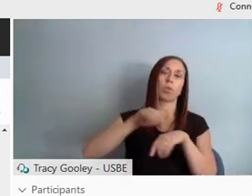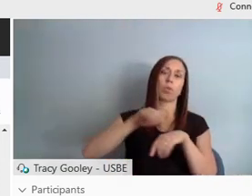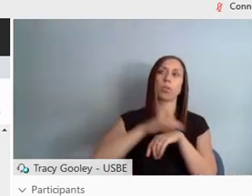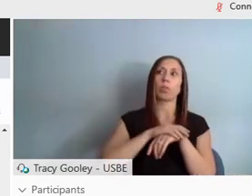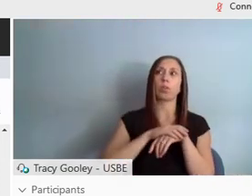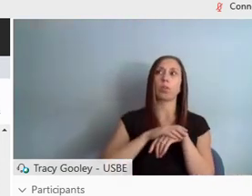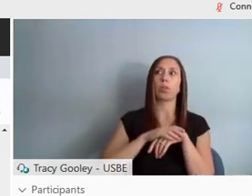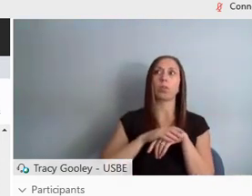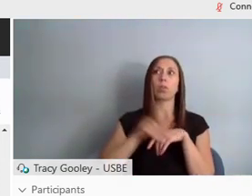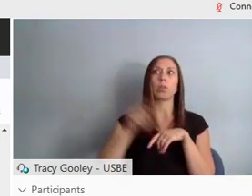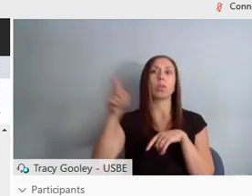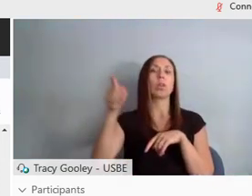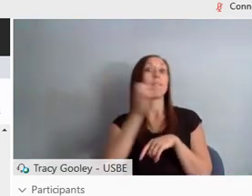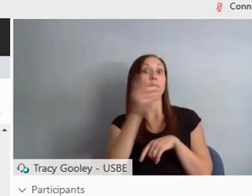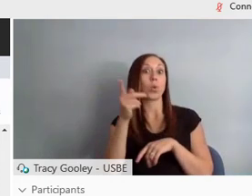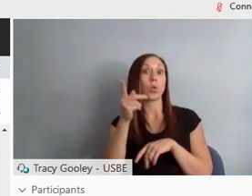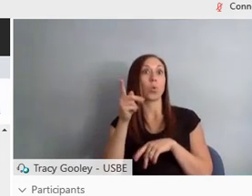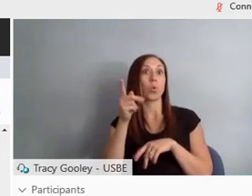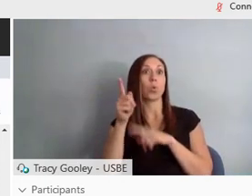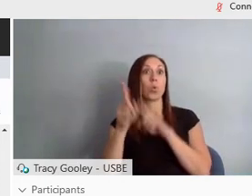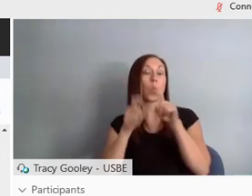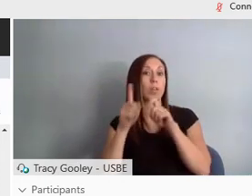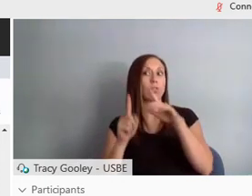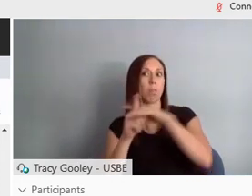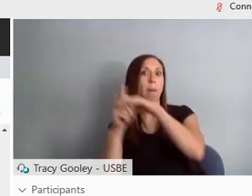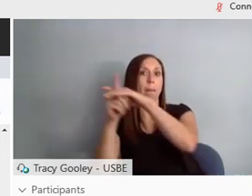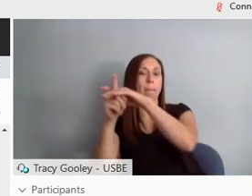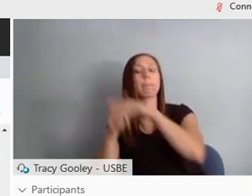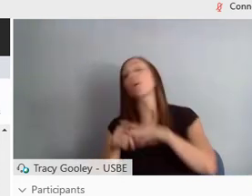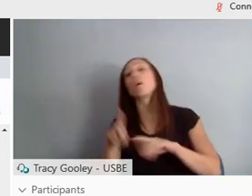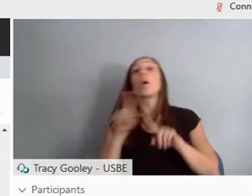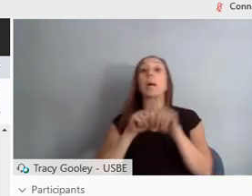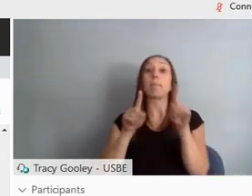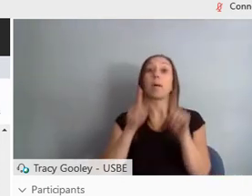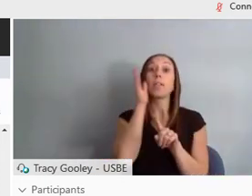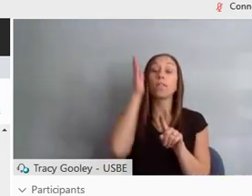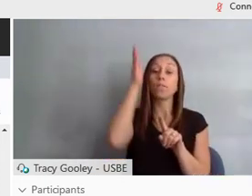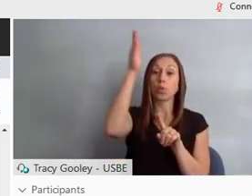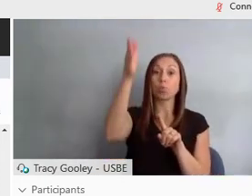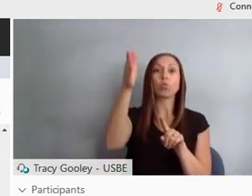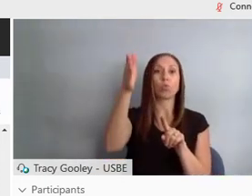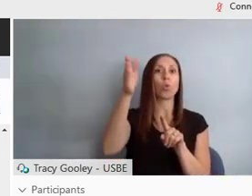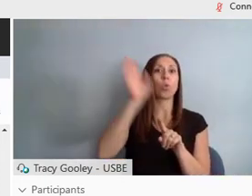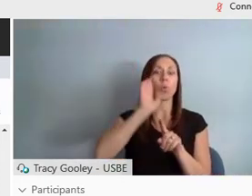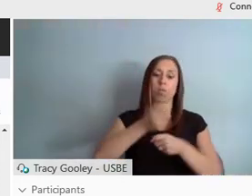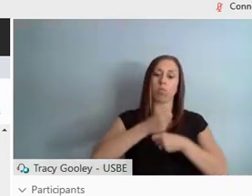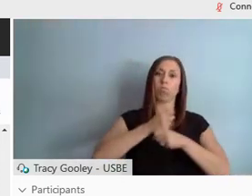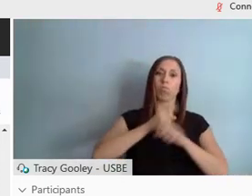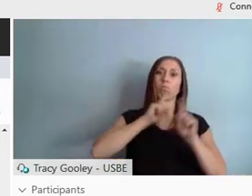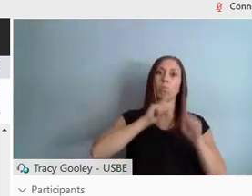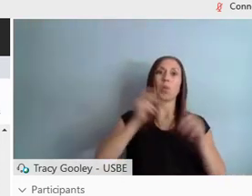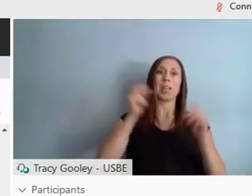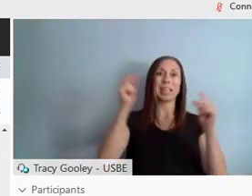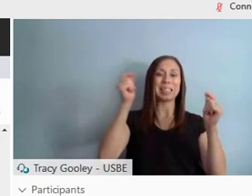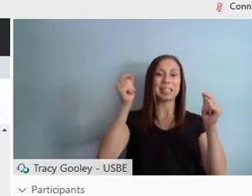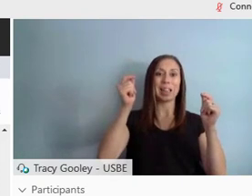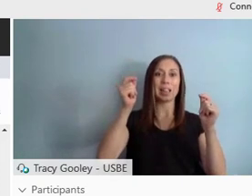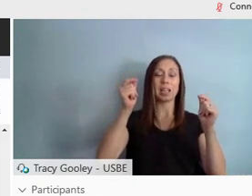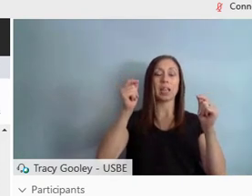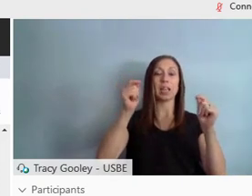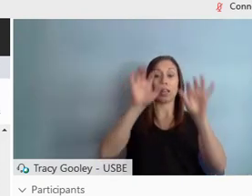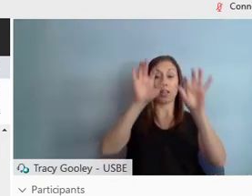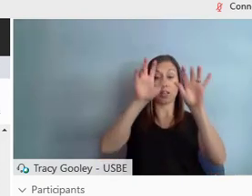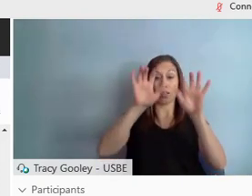you. But moving forward, I have a couple of questions. Yeah. Really quick. Moving forward in the future, we hope to have those reports available instantly. When